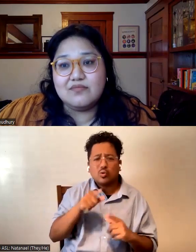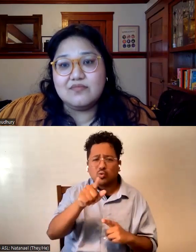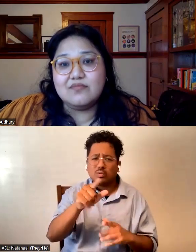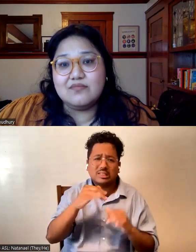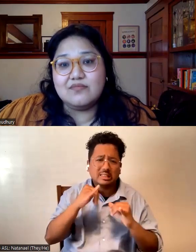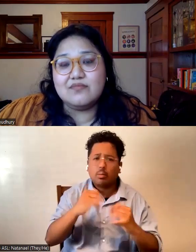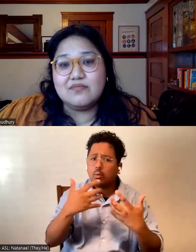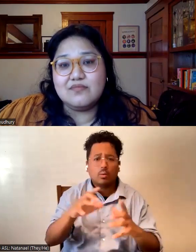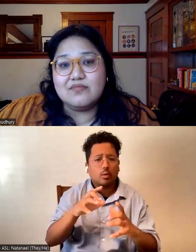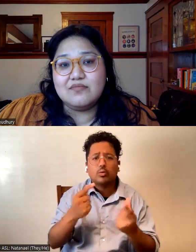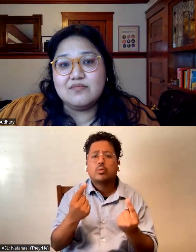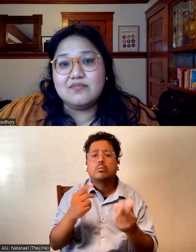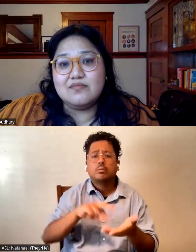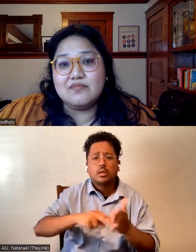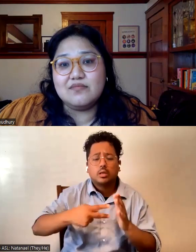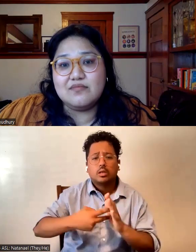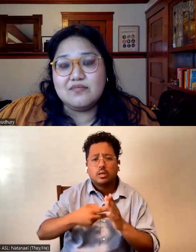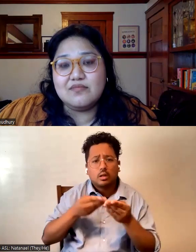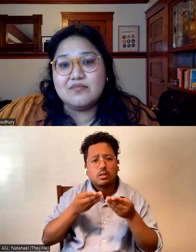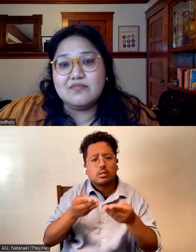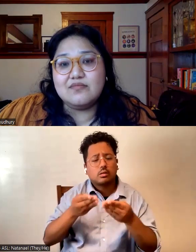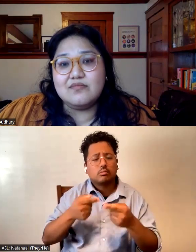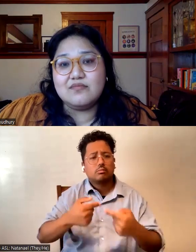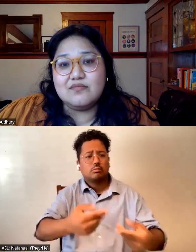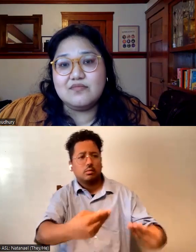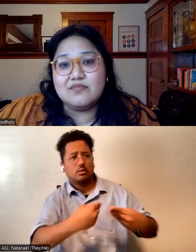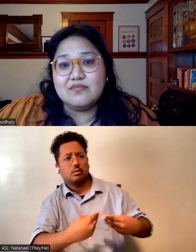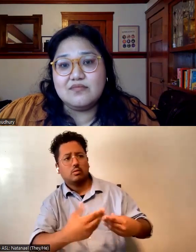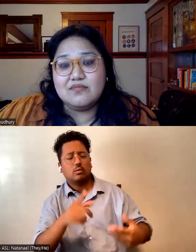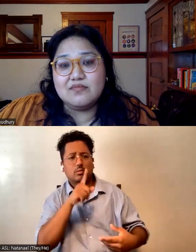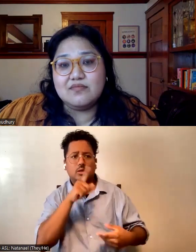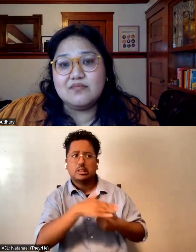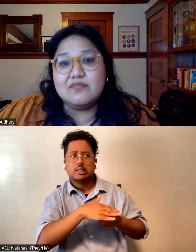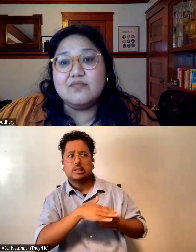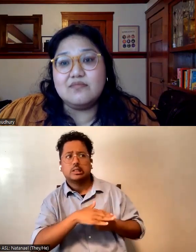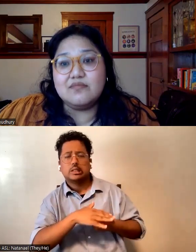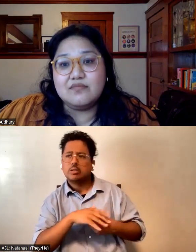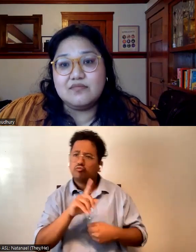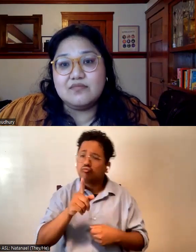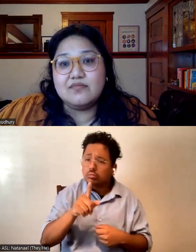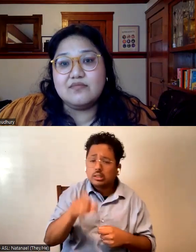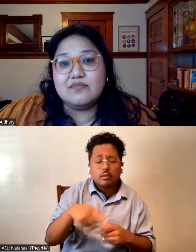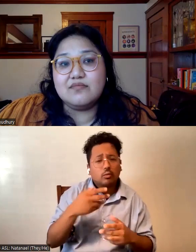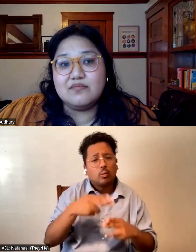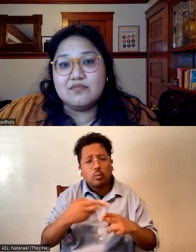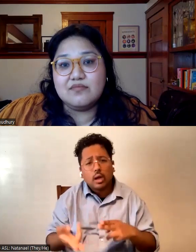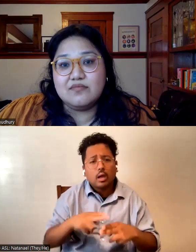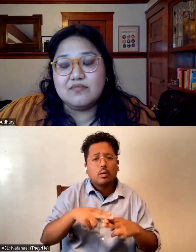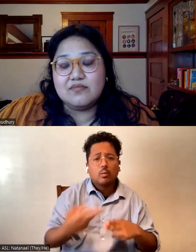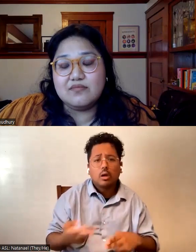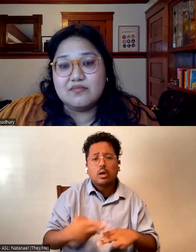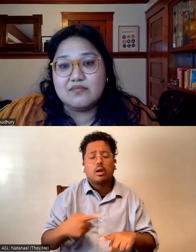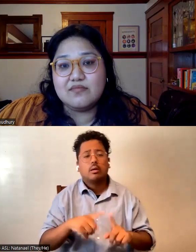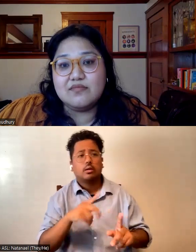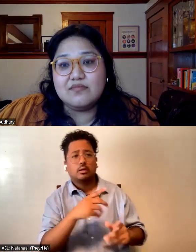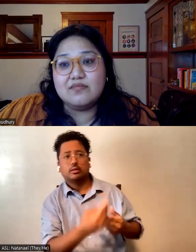so what that meant for me was like experiencing so much pressure to lose weight, endless pressure to try